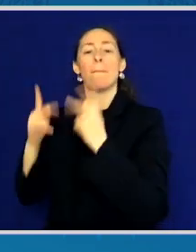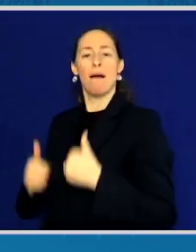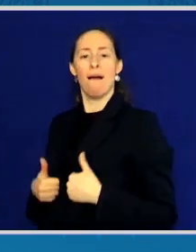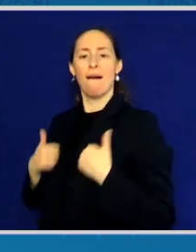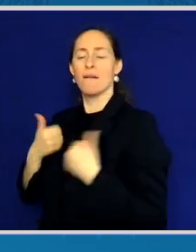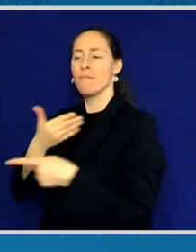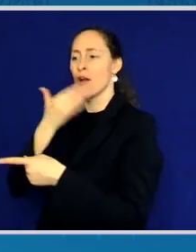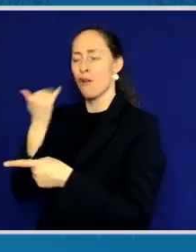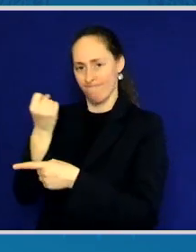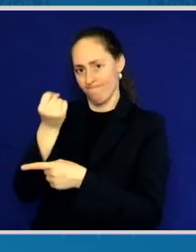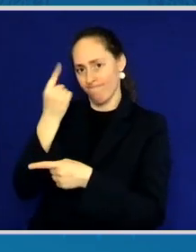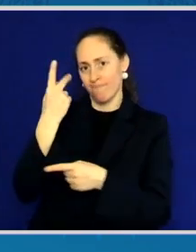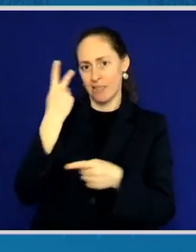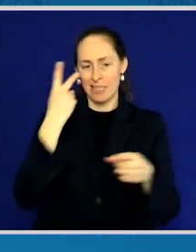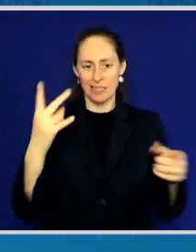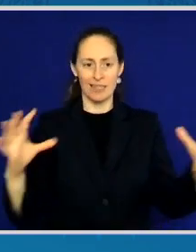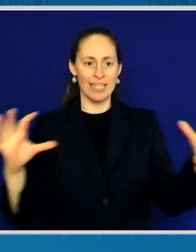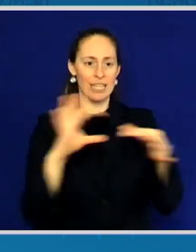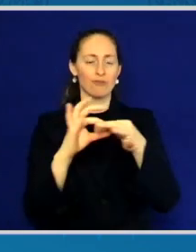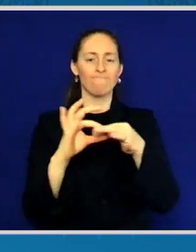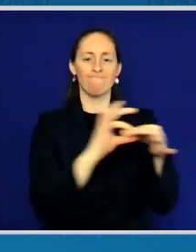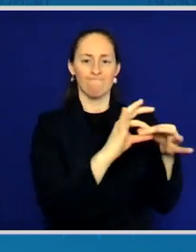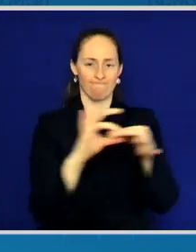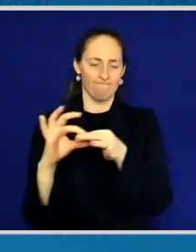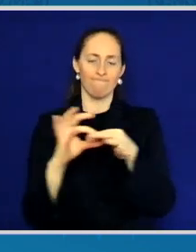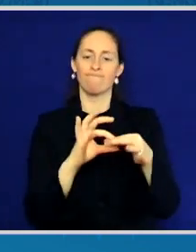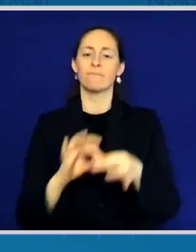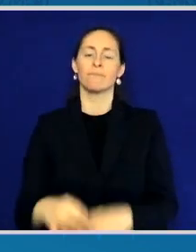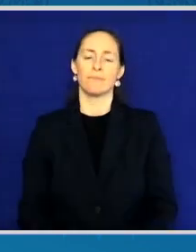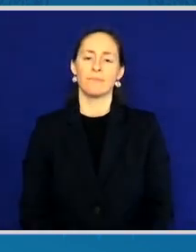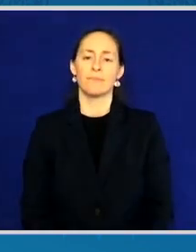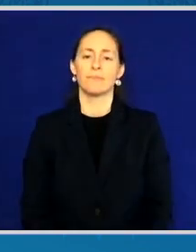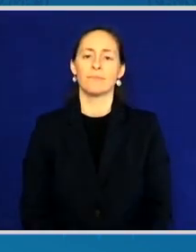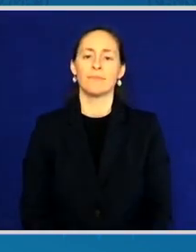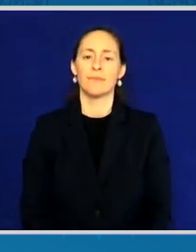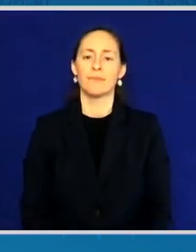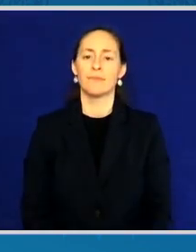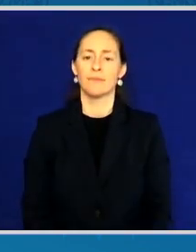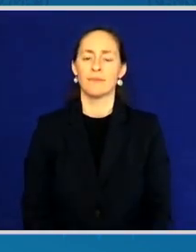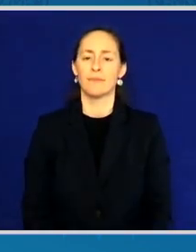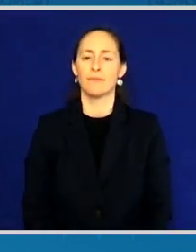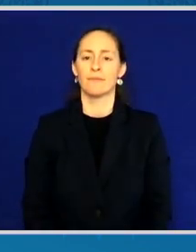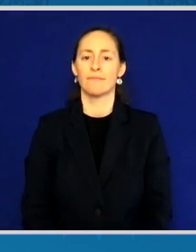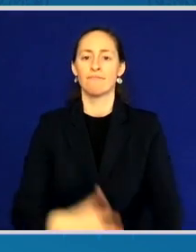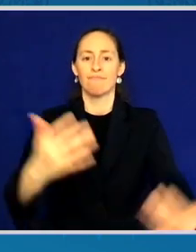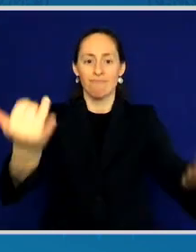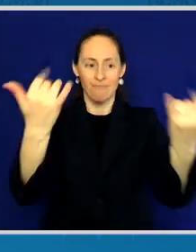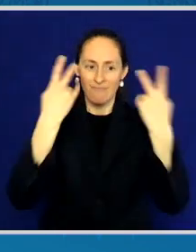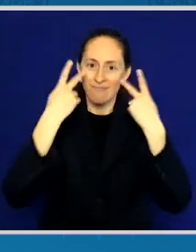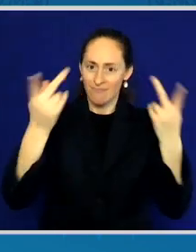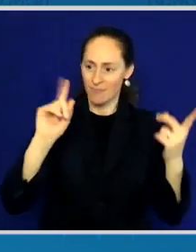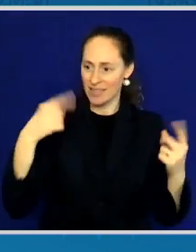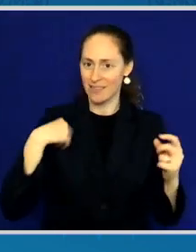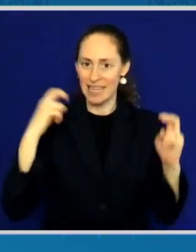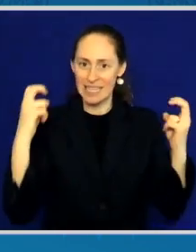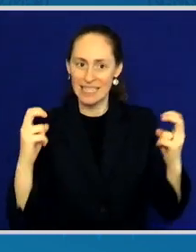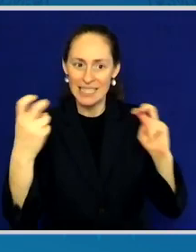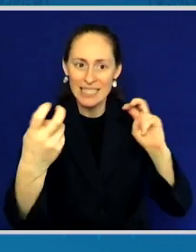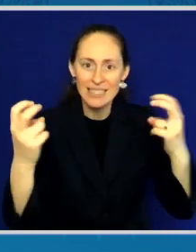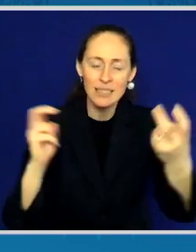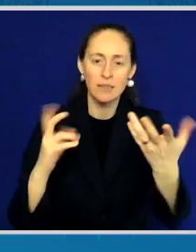on. And it begs for me to talk about where we're sitting right now and how this plays in. So here we are at